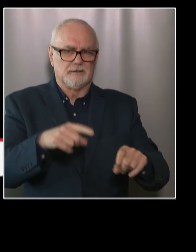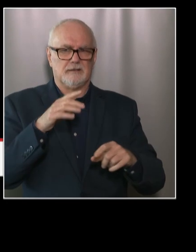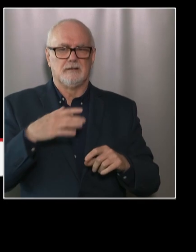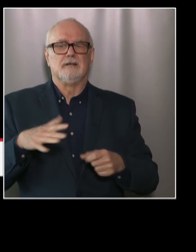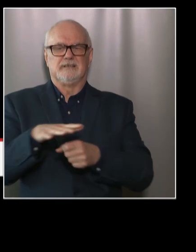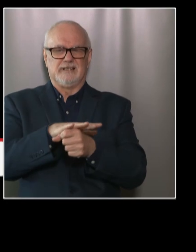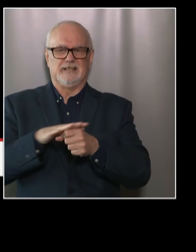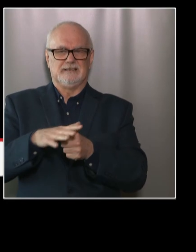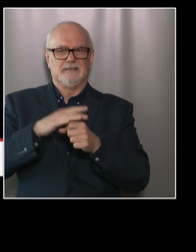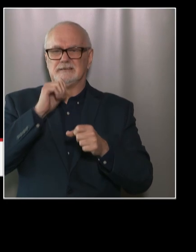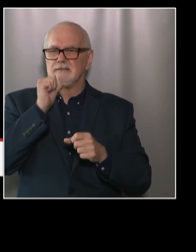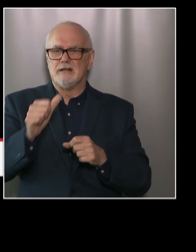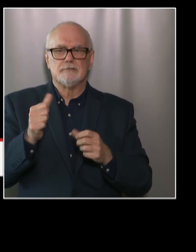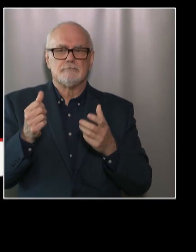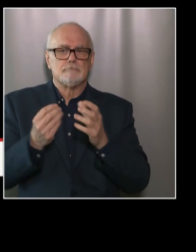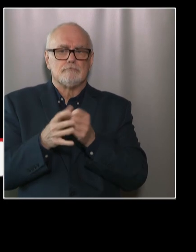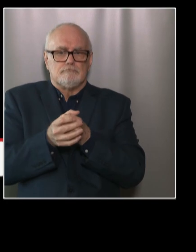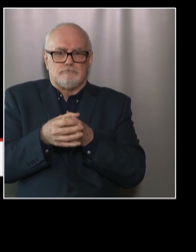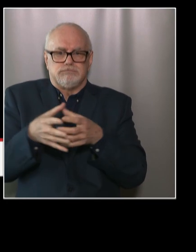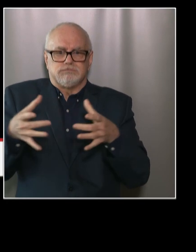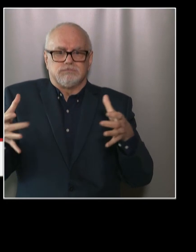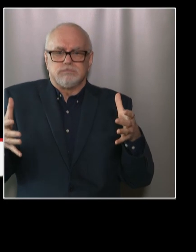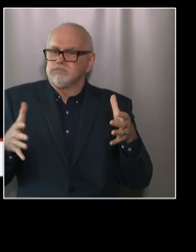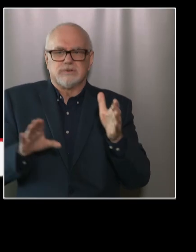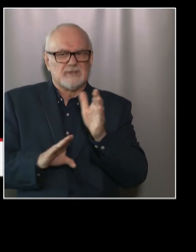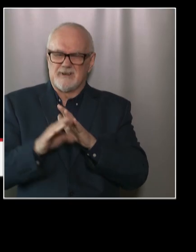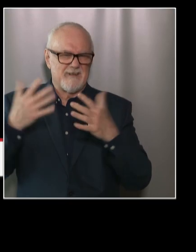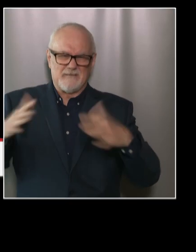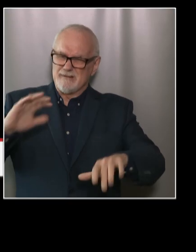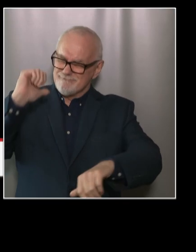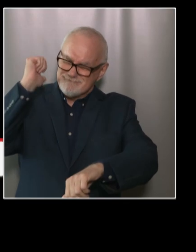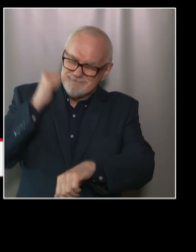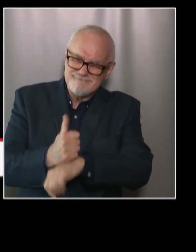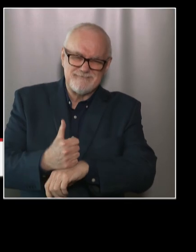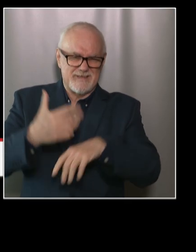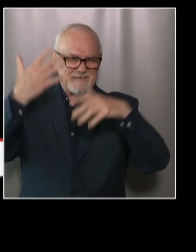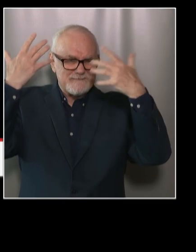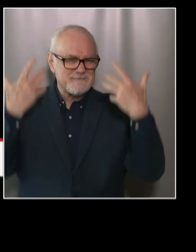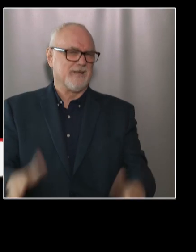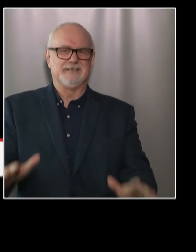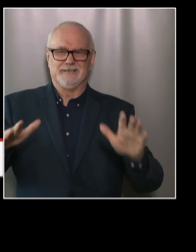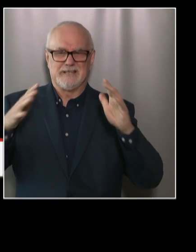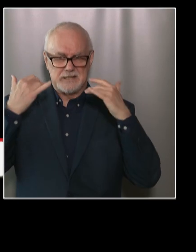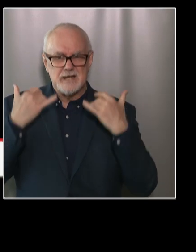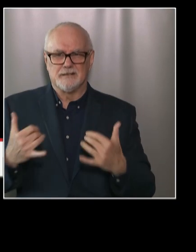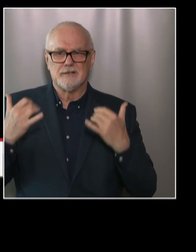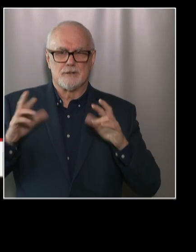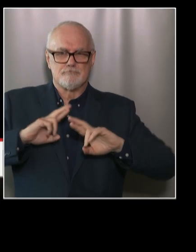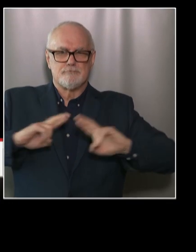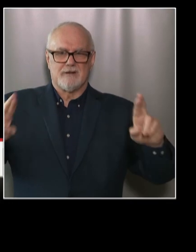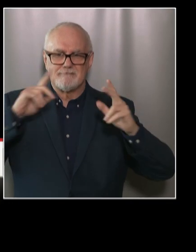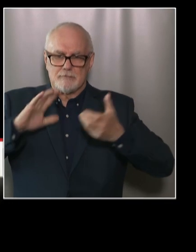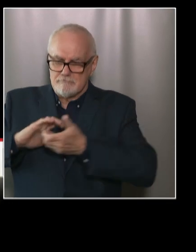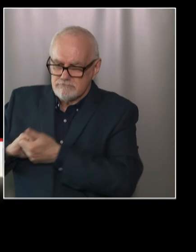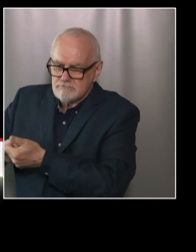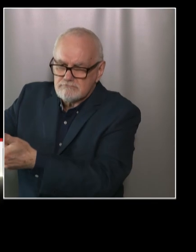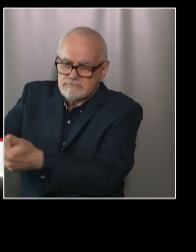it's established. And the next phase is about partnership and delivery. So once again, join me